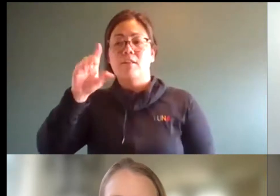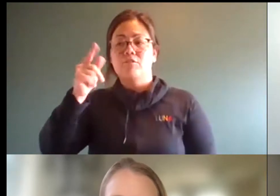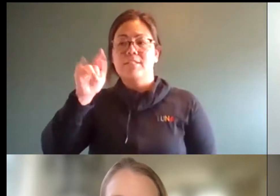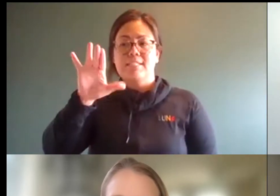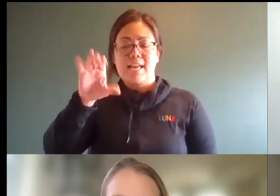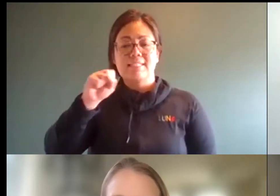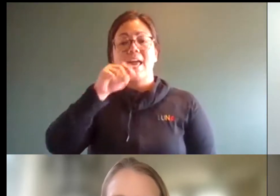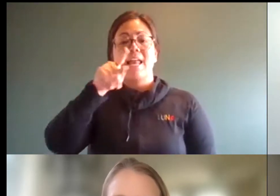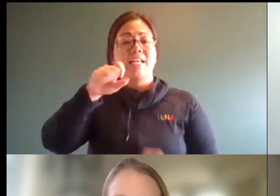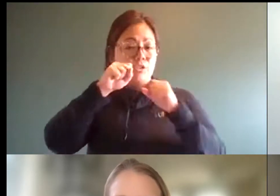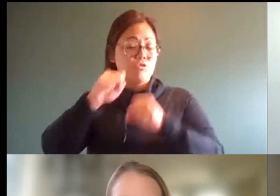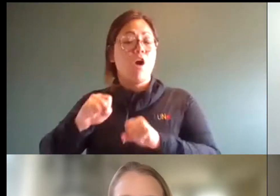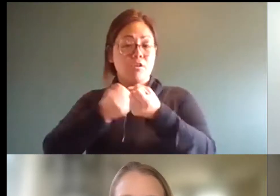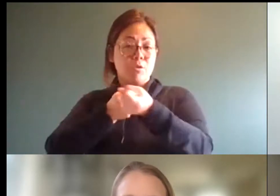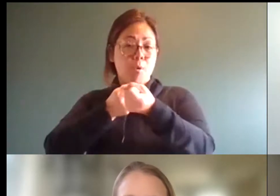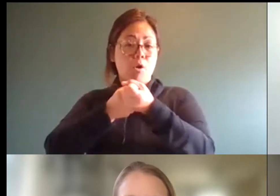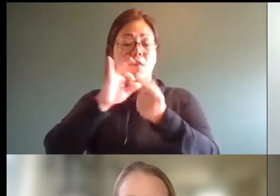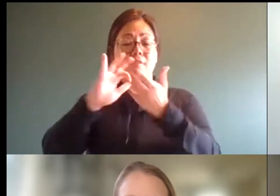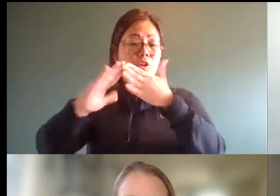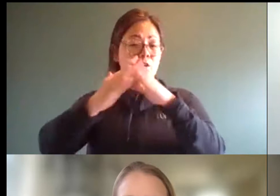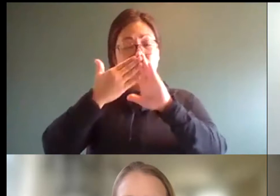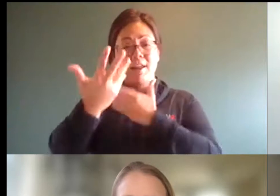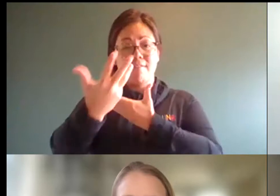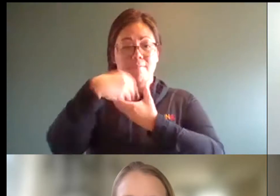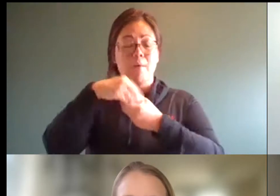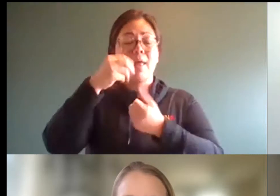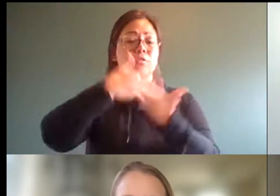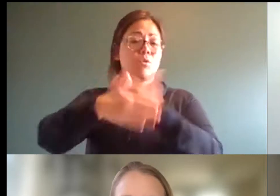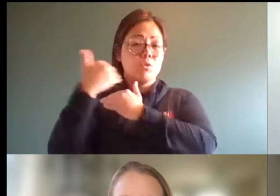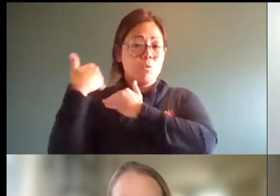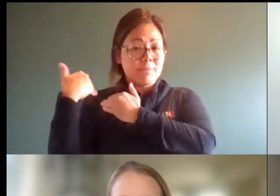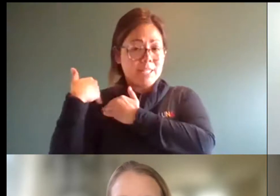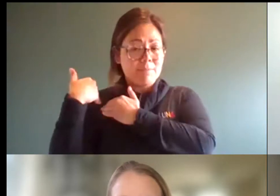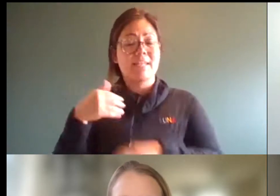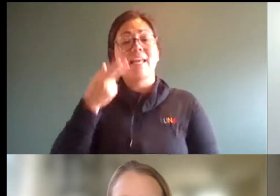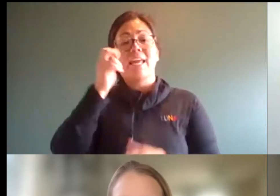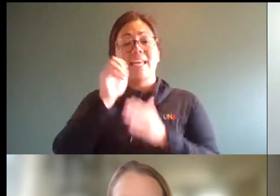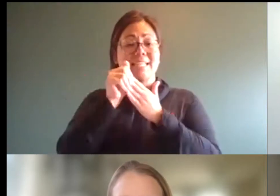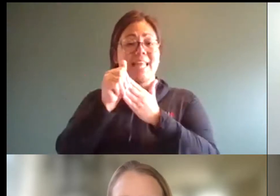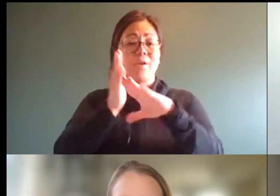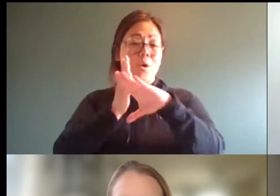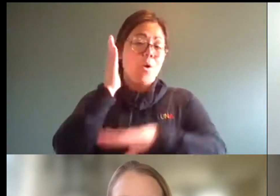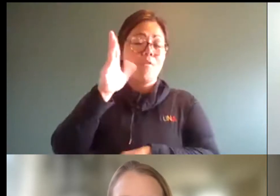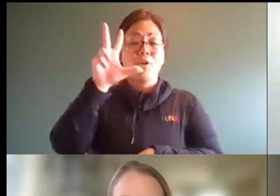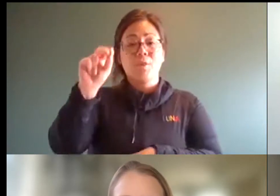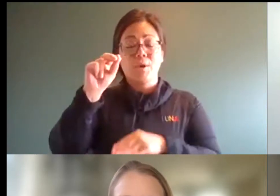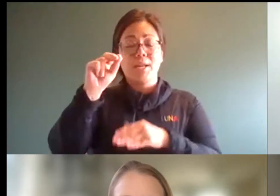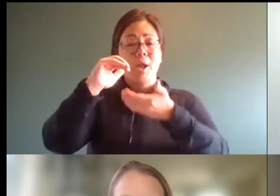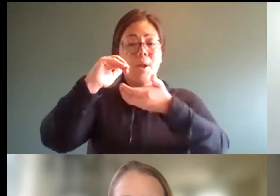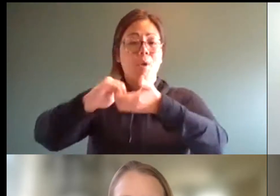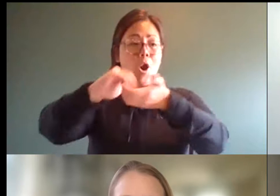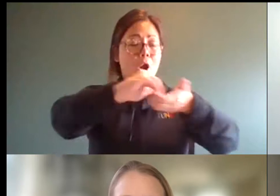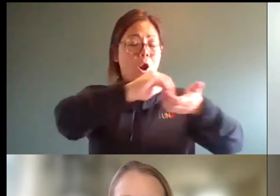is a strong proponent of community involvement and social responsibility. He has led over 30 partnering efforts with